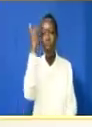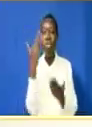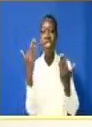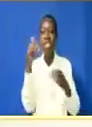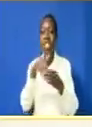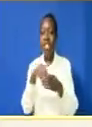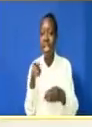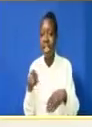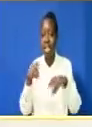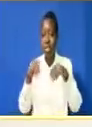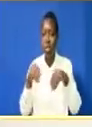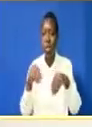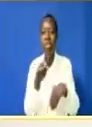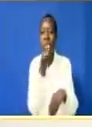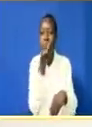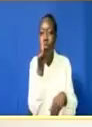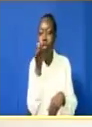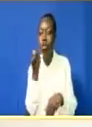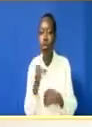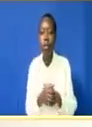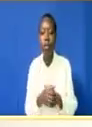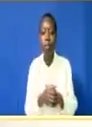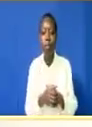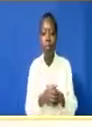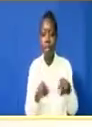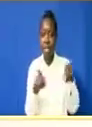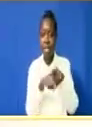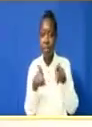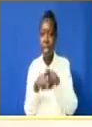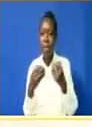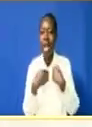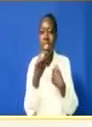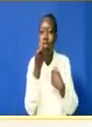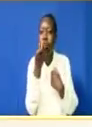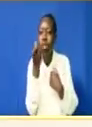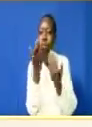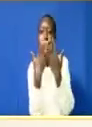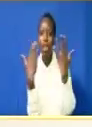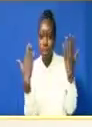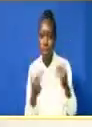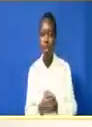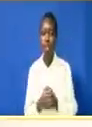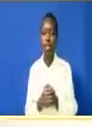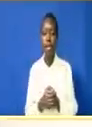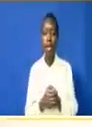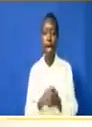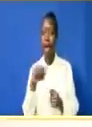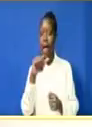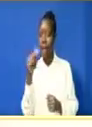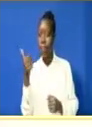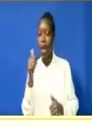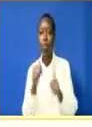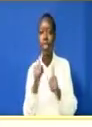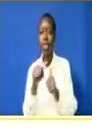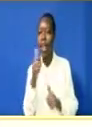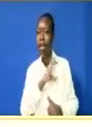has very poor drainage. Two, it has small particles. Okay. Another one, it has the best water